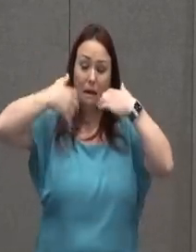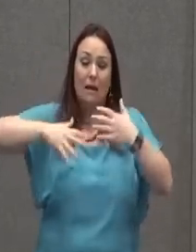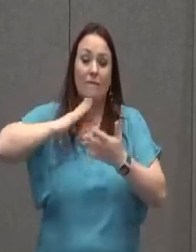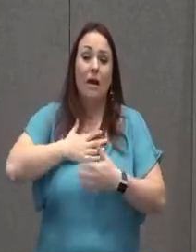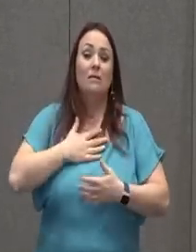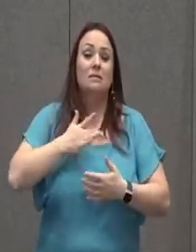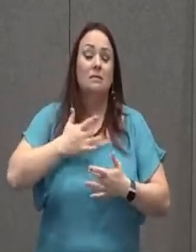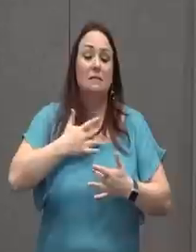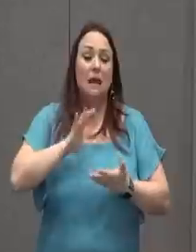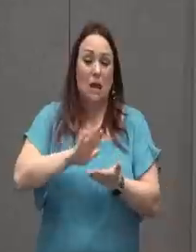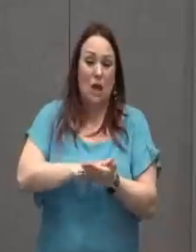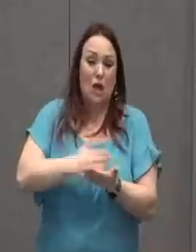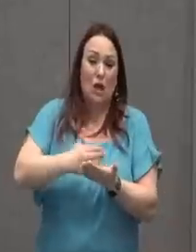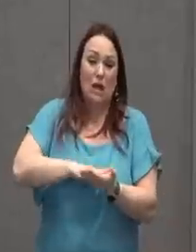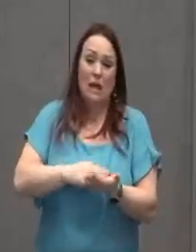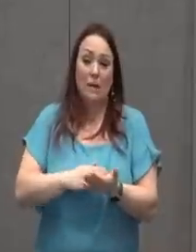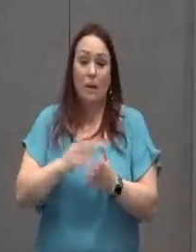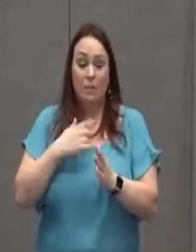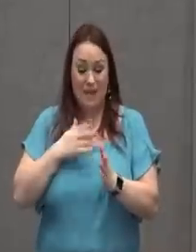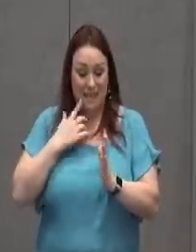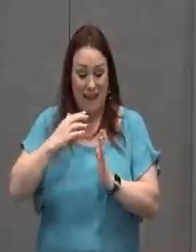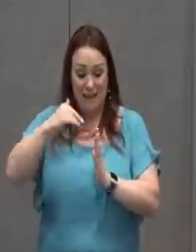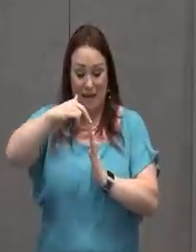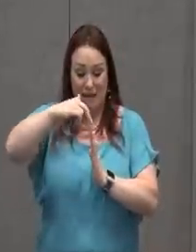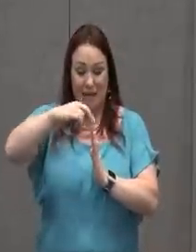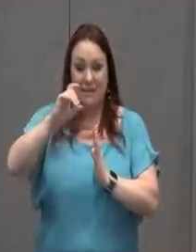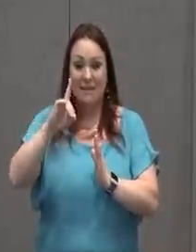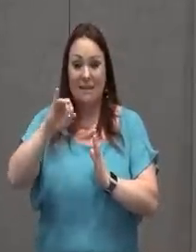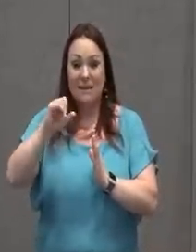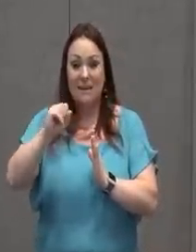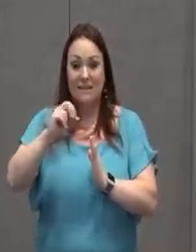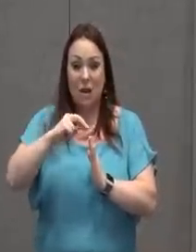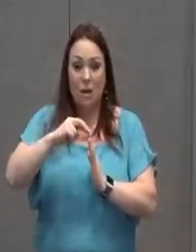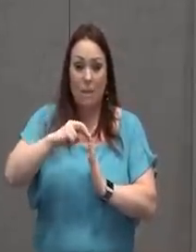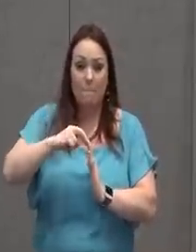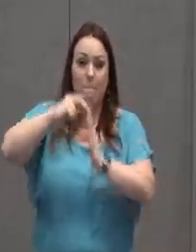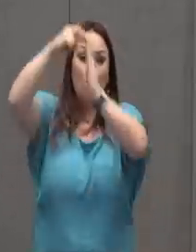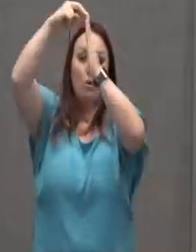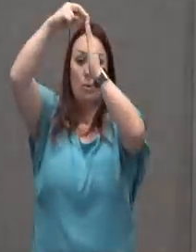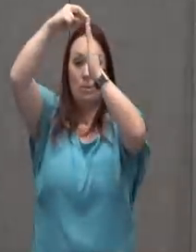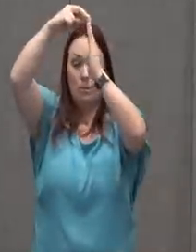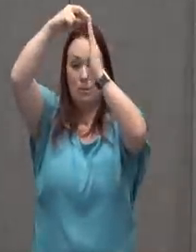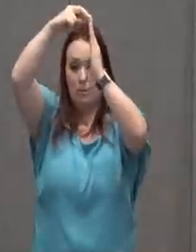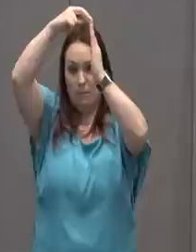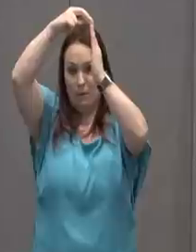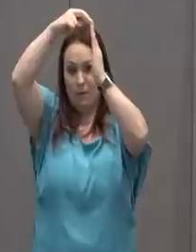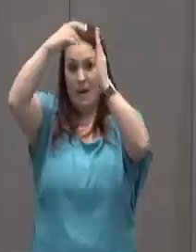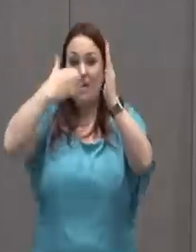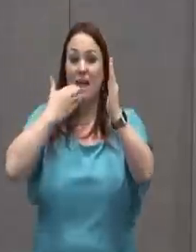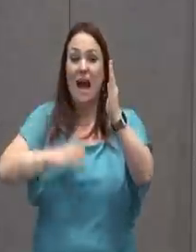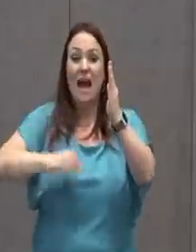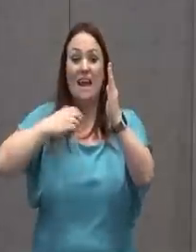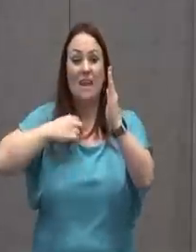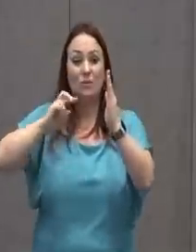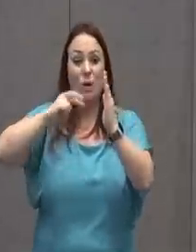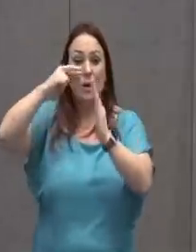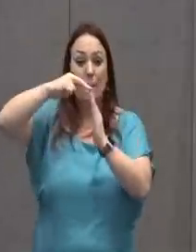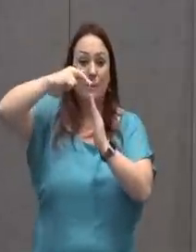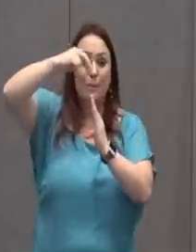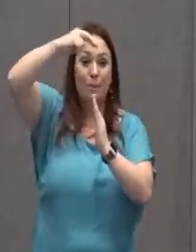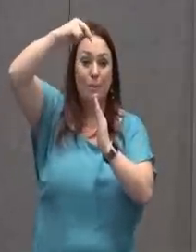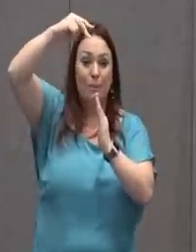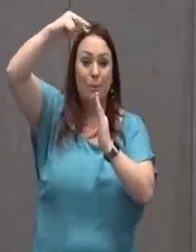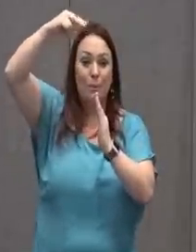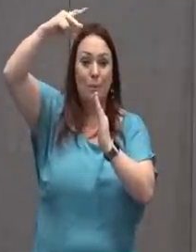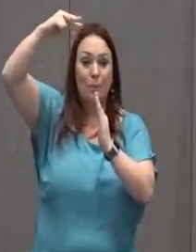but suddenly the disc that they were standing on rocketed upward and the two hot ants went flying through